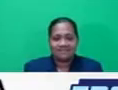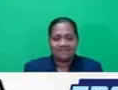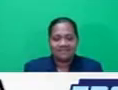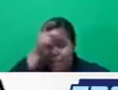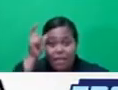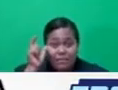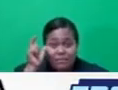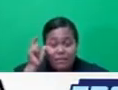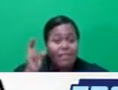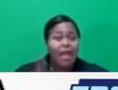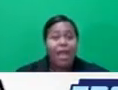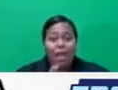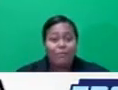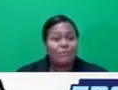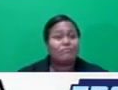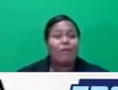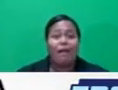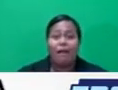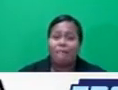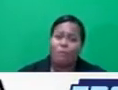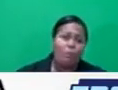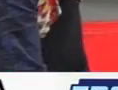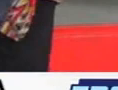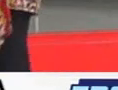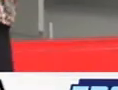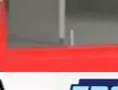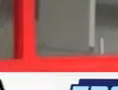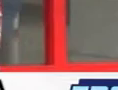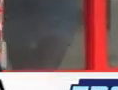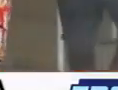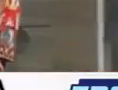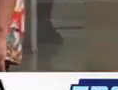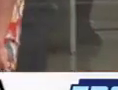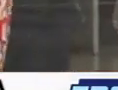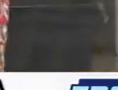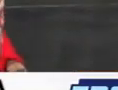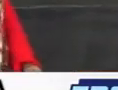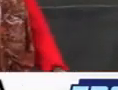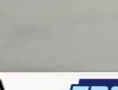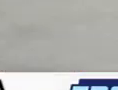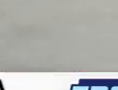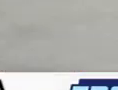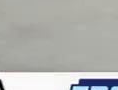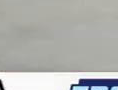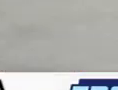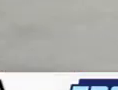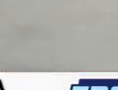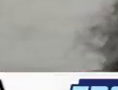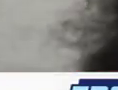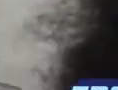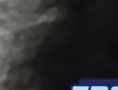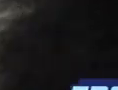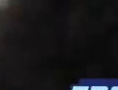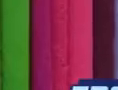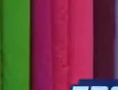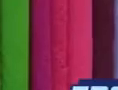government argues that people urgently need a supplementary budget, he believes it is a cover-up for the mismanagement of the